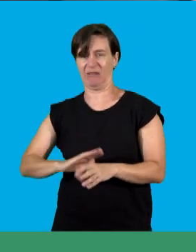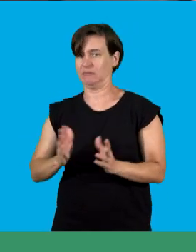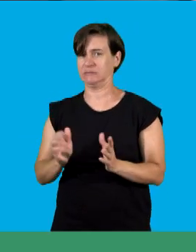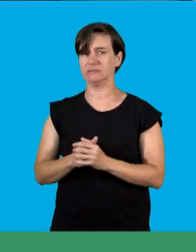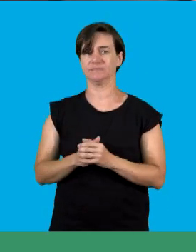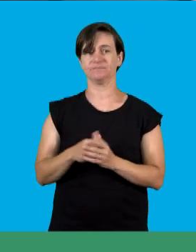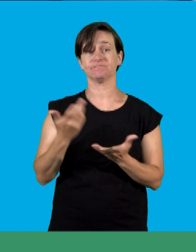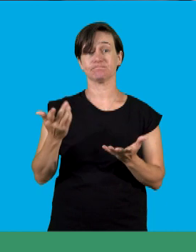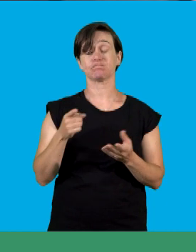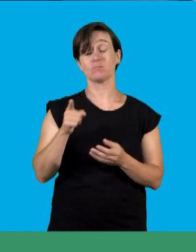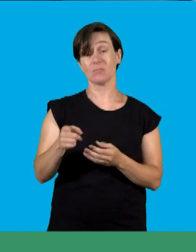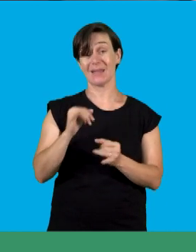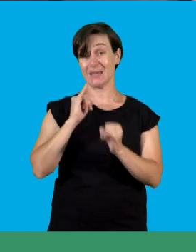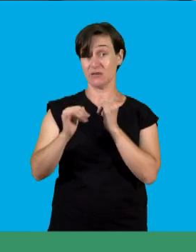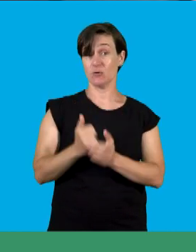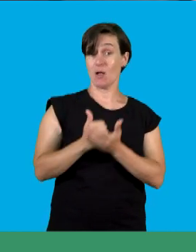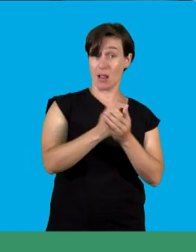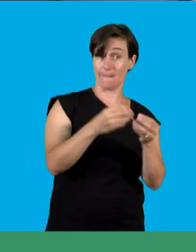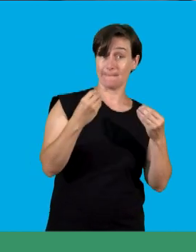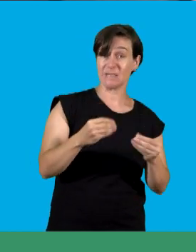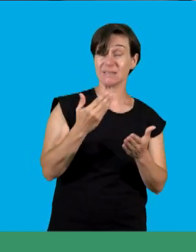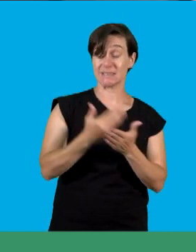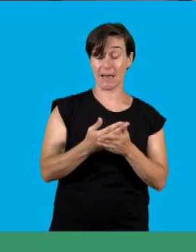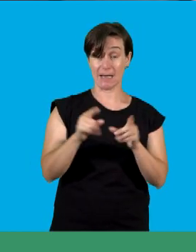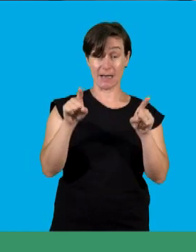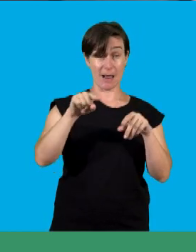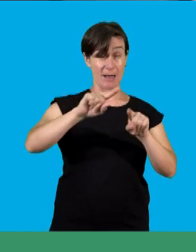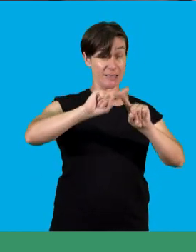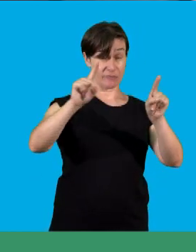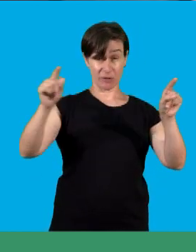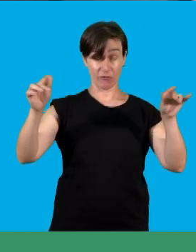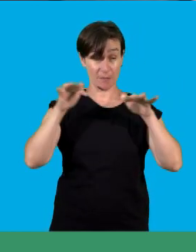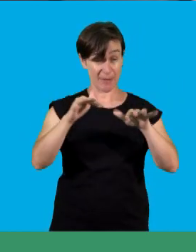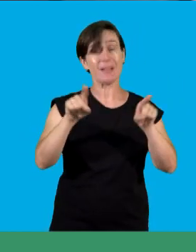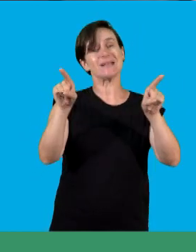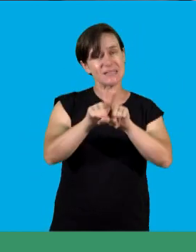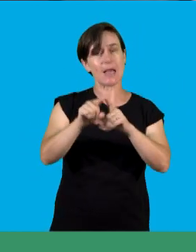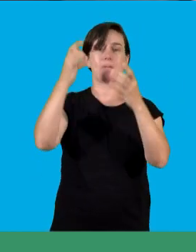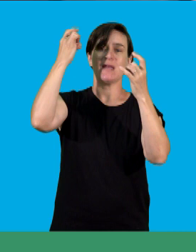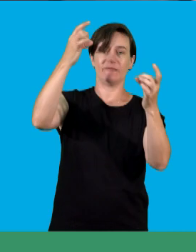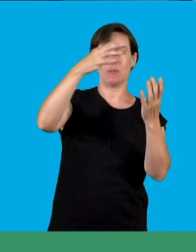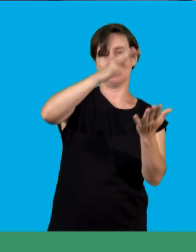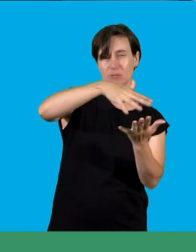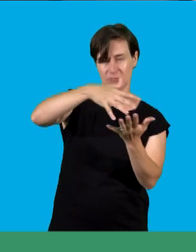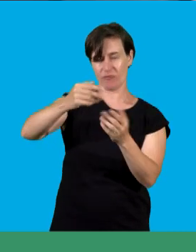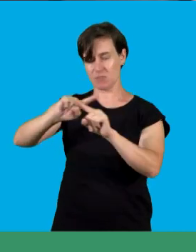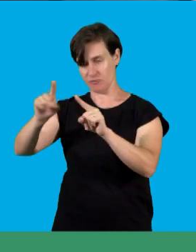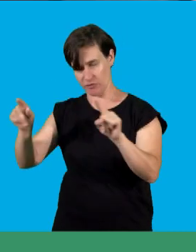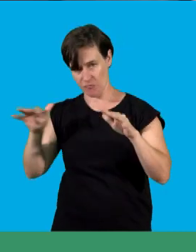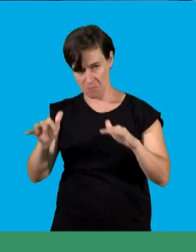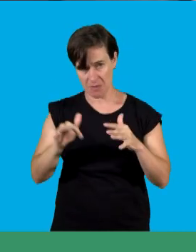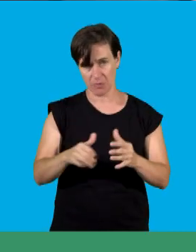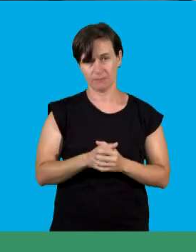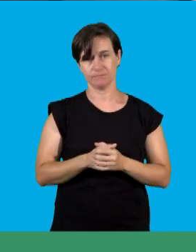Interviews helps businesses to collect the same type of information from many people. Businesses do